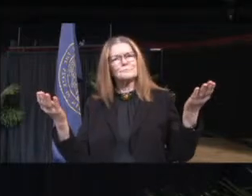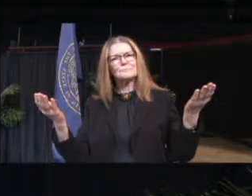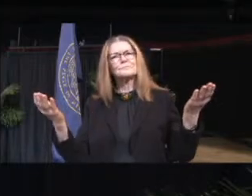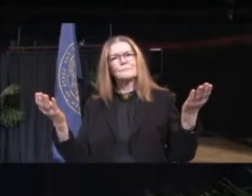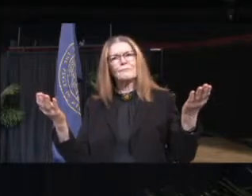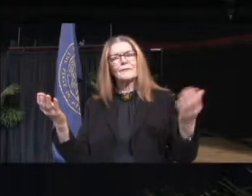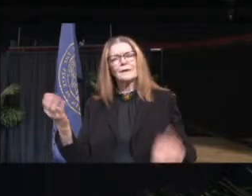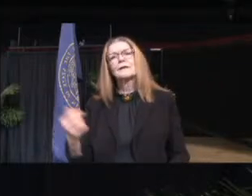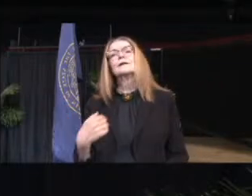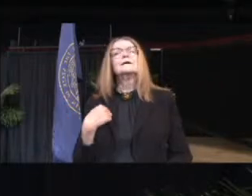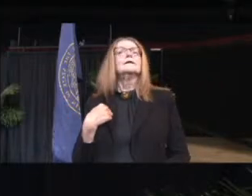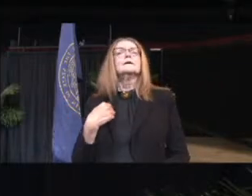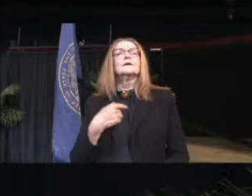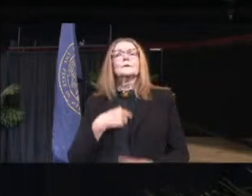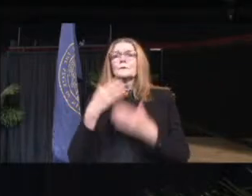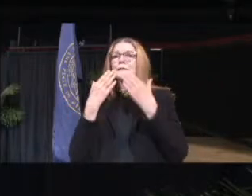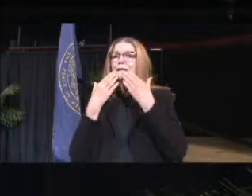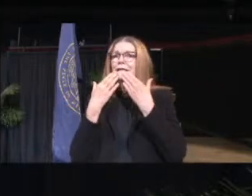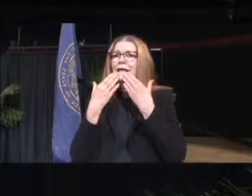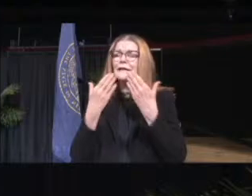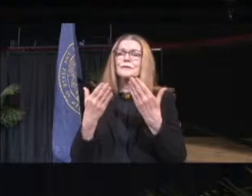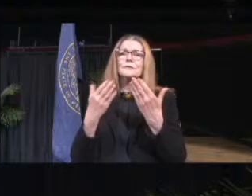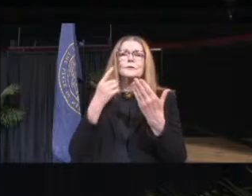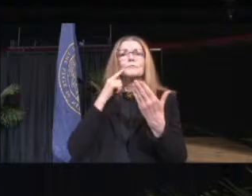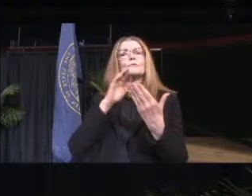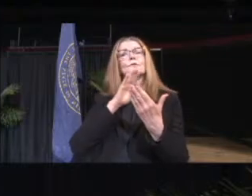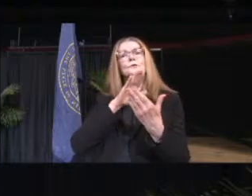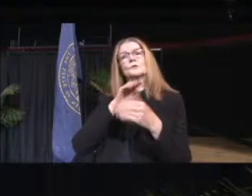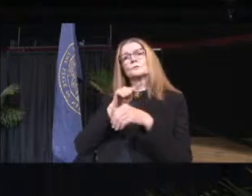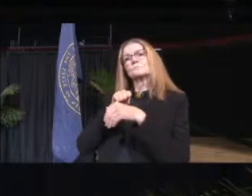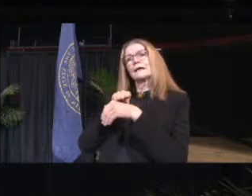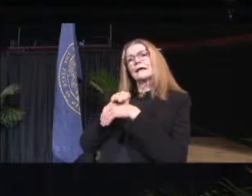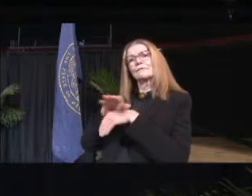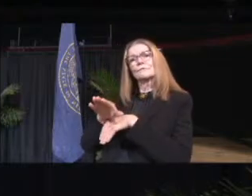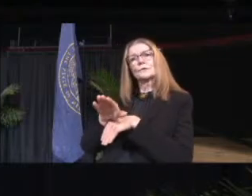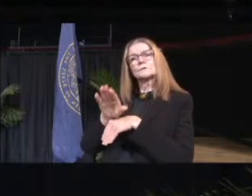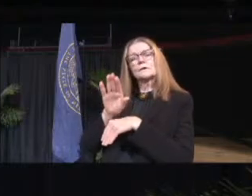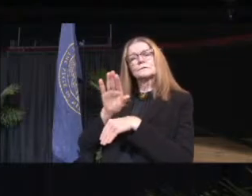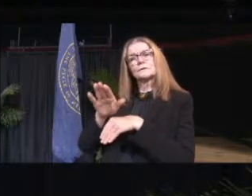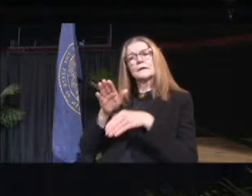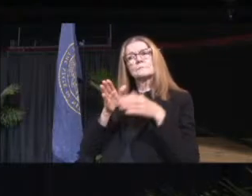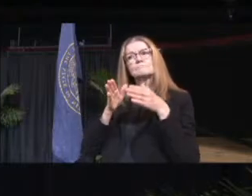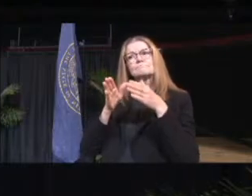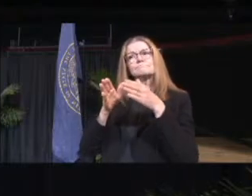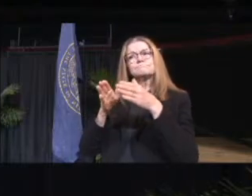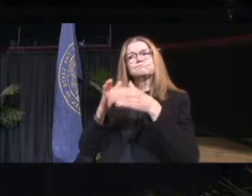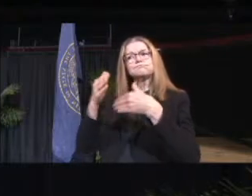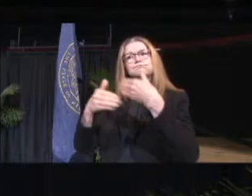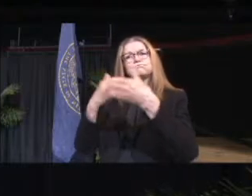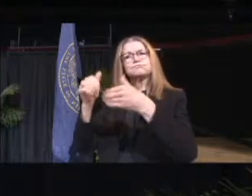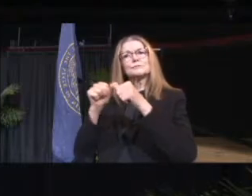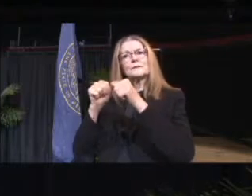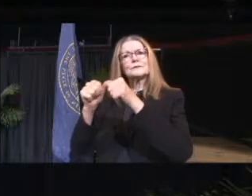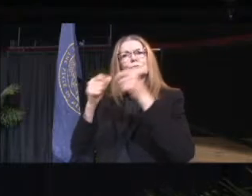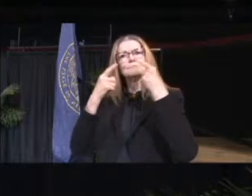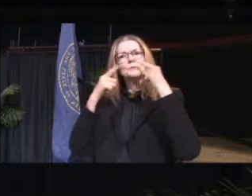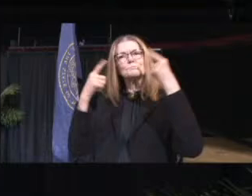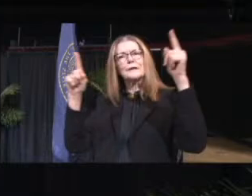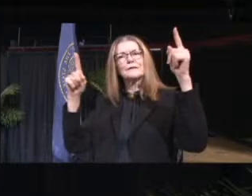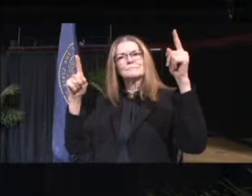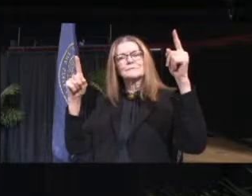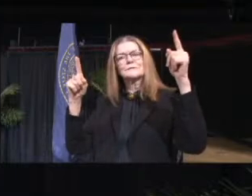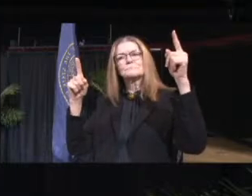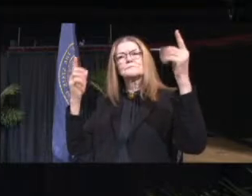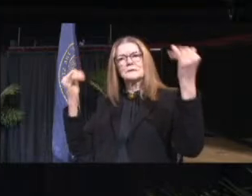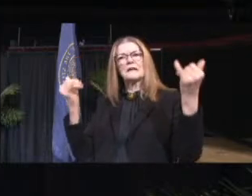And we thank you for your continued influence in their paths for potential for life after high school. Today,